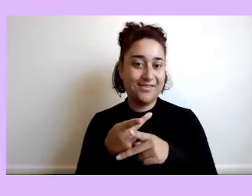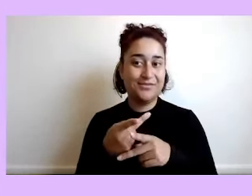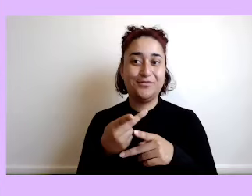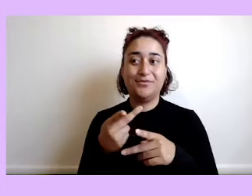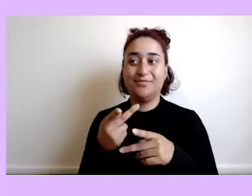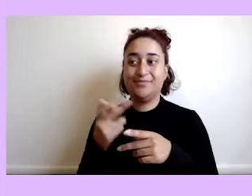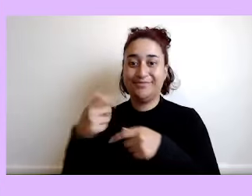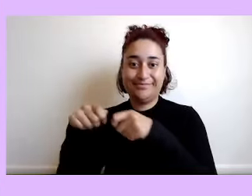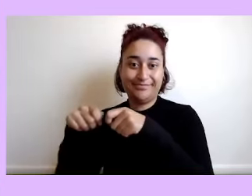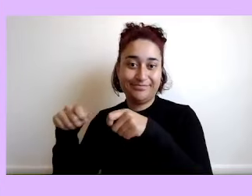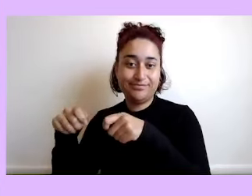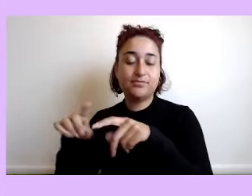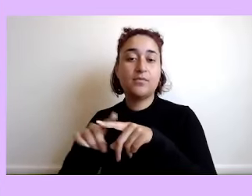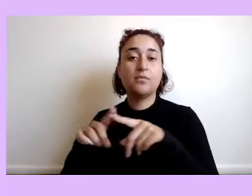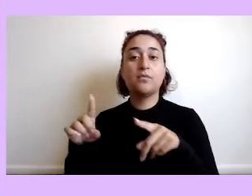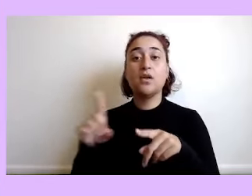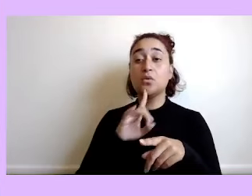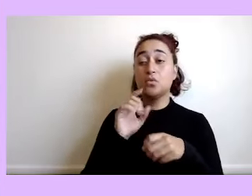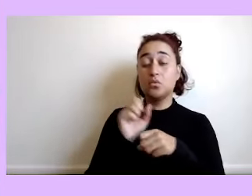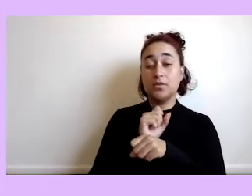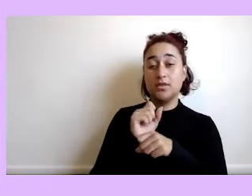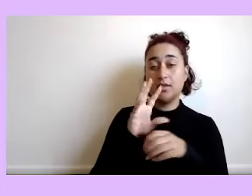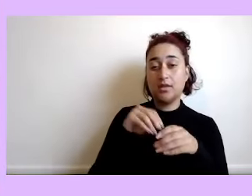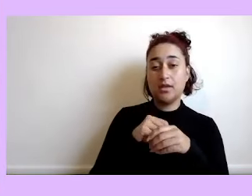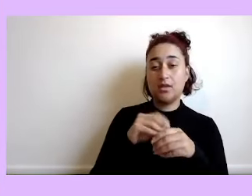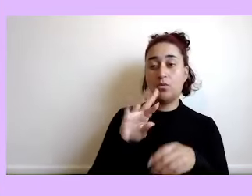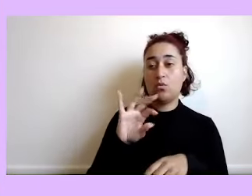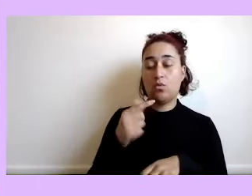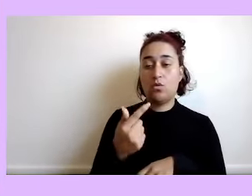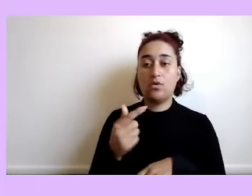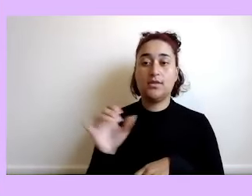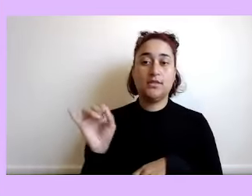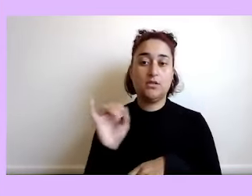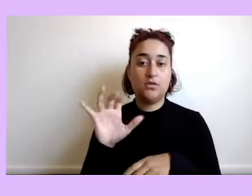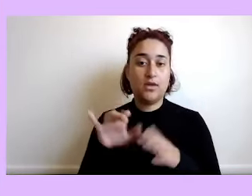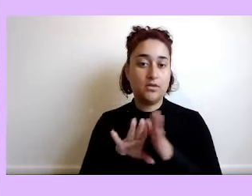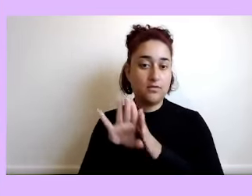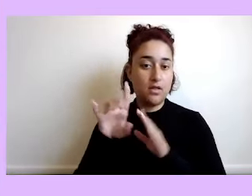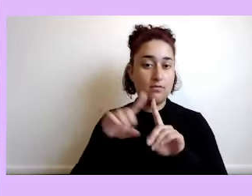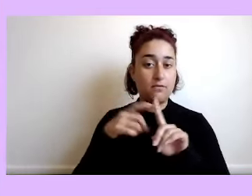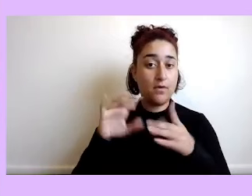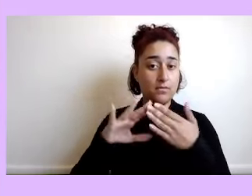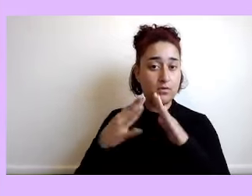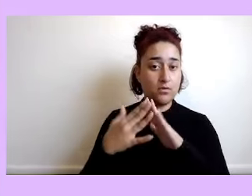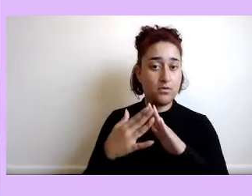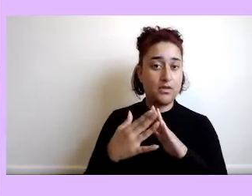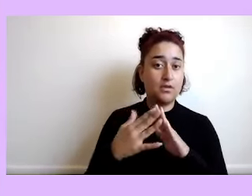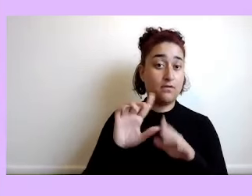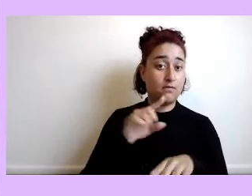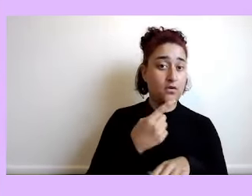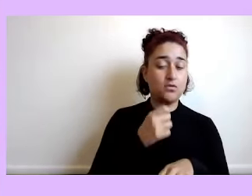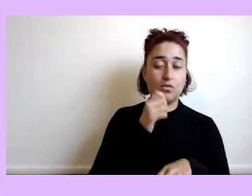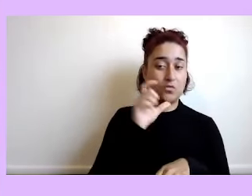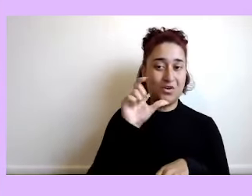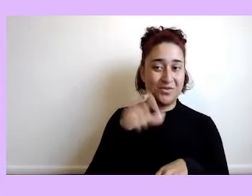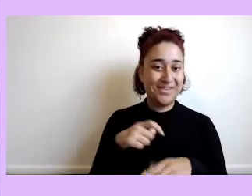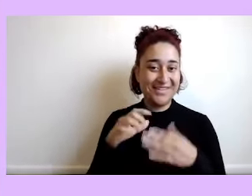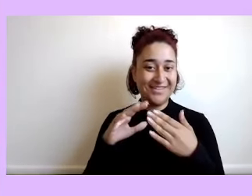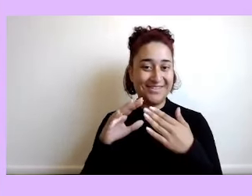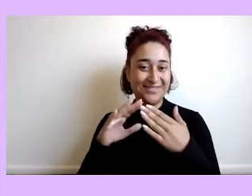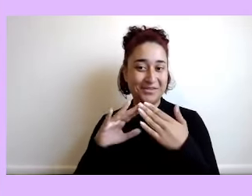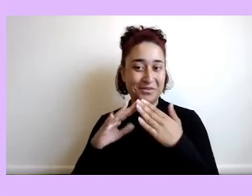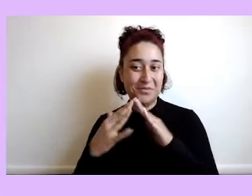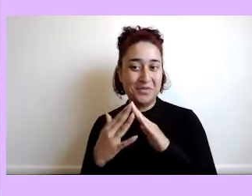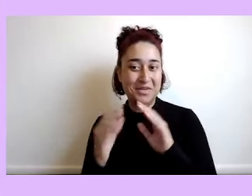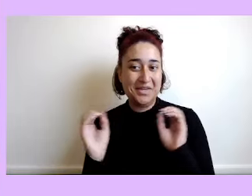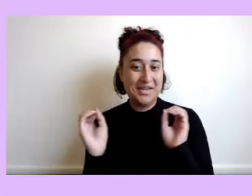in organizations and institutions that are developed from community, we don't really need community anything